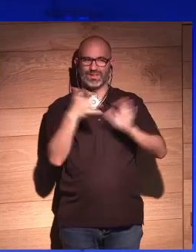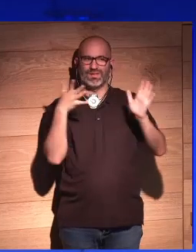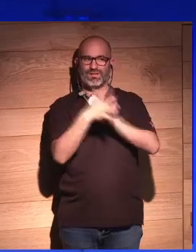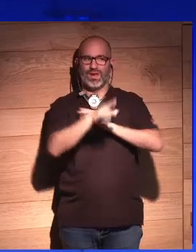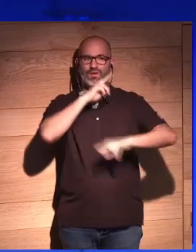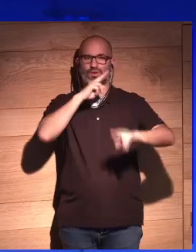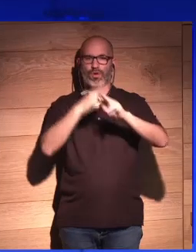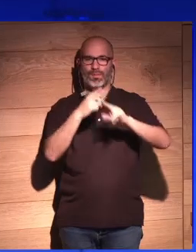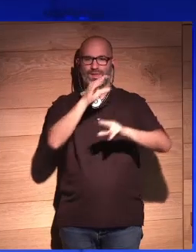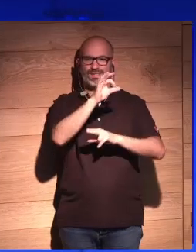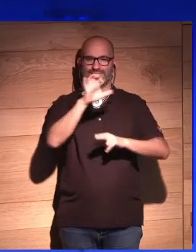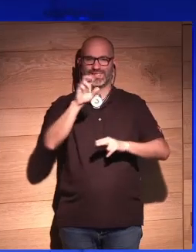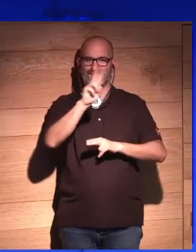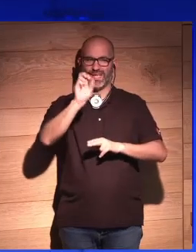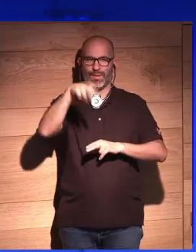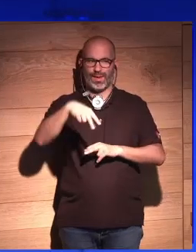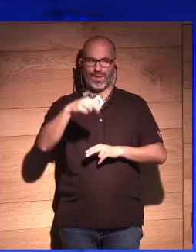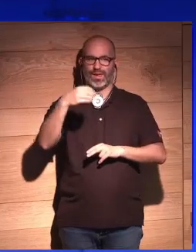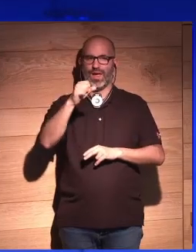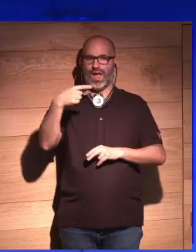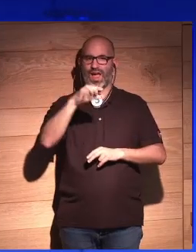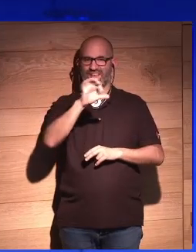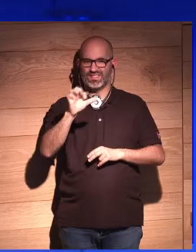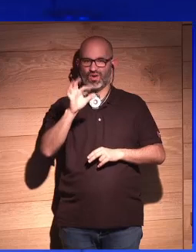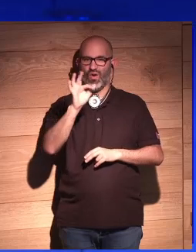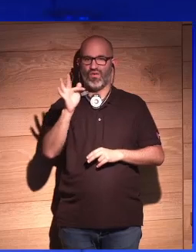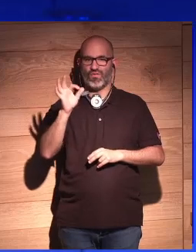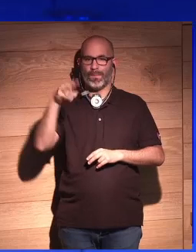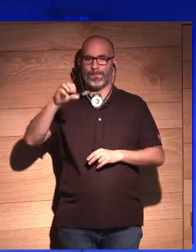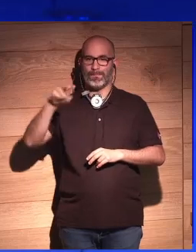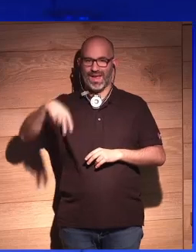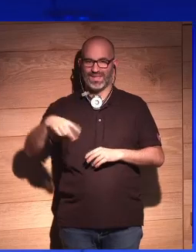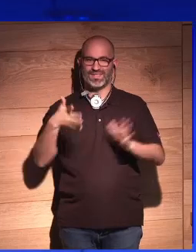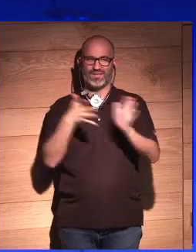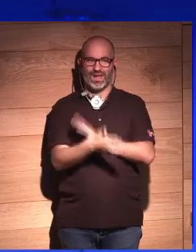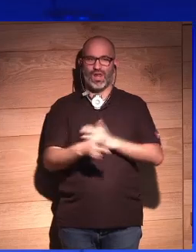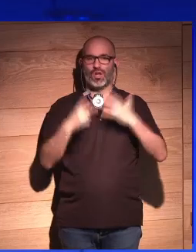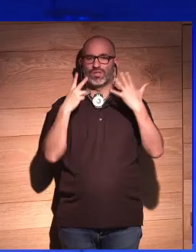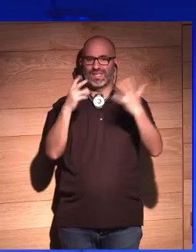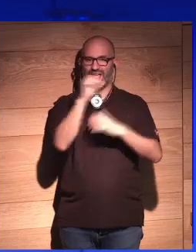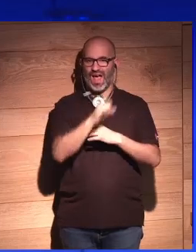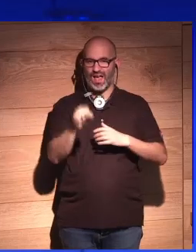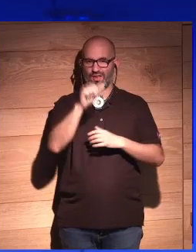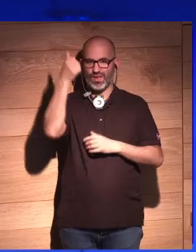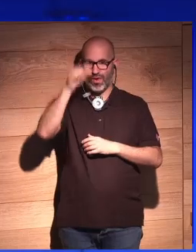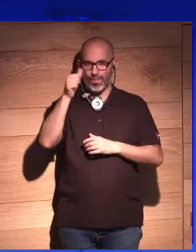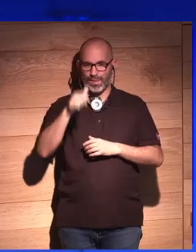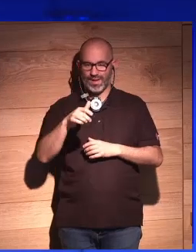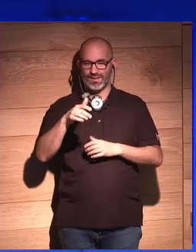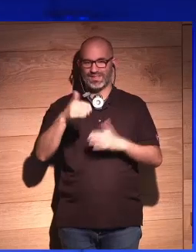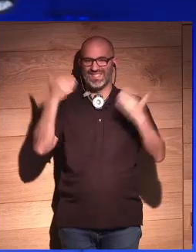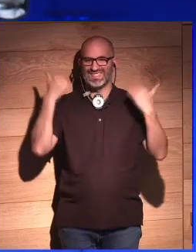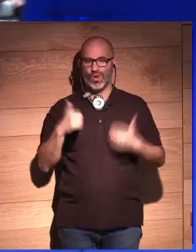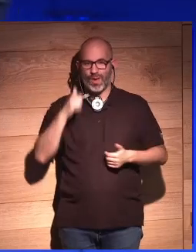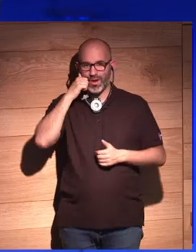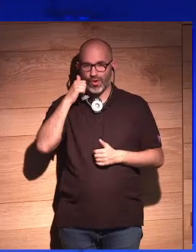a seminal speech in As You Like It for the Magic Leap, and they came within our venue, created